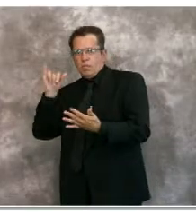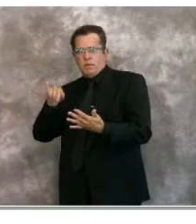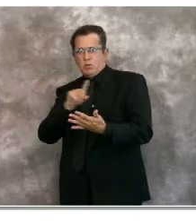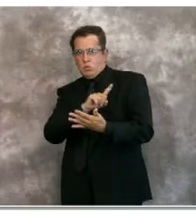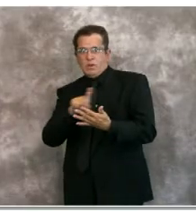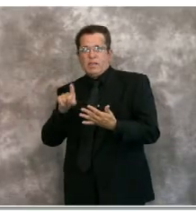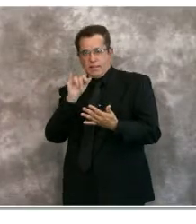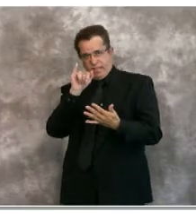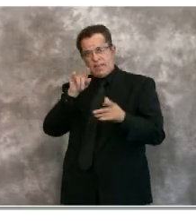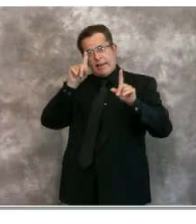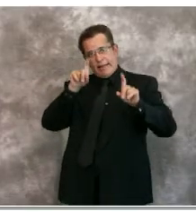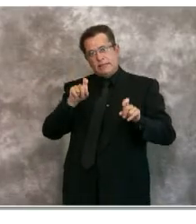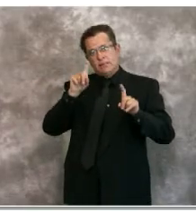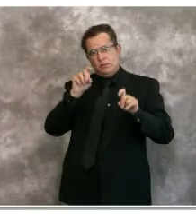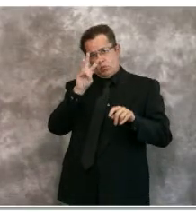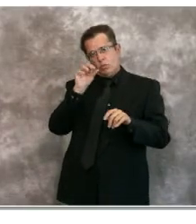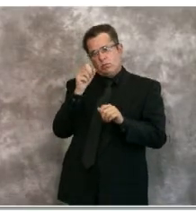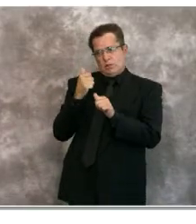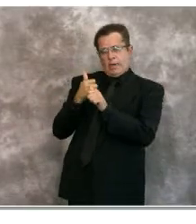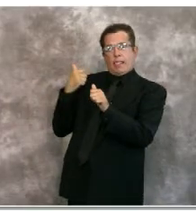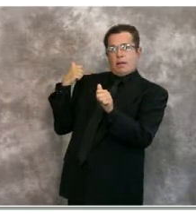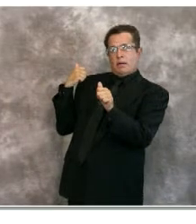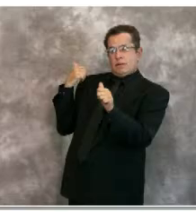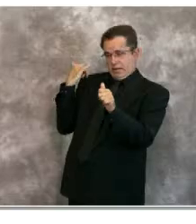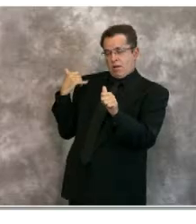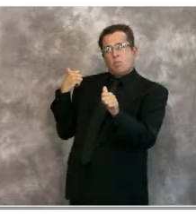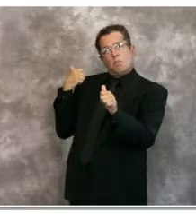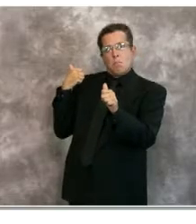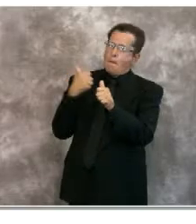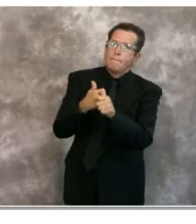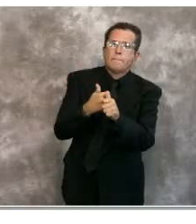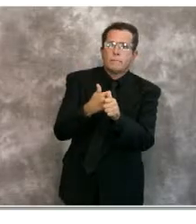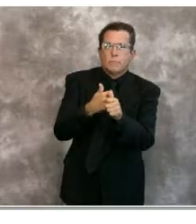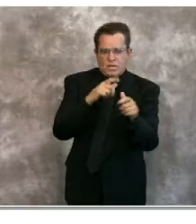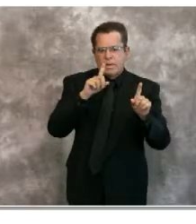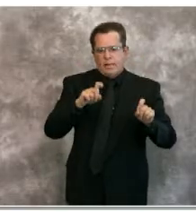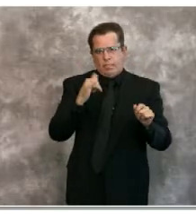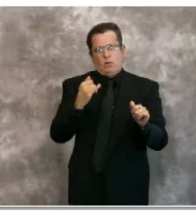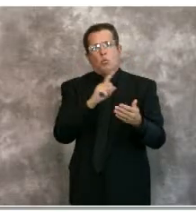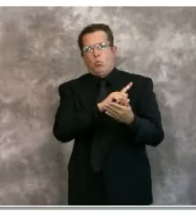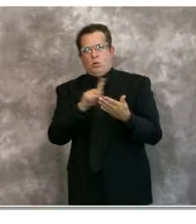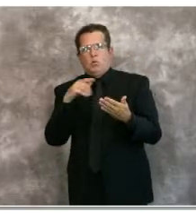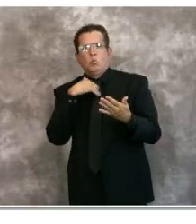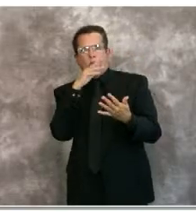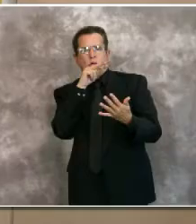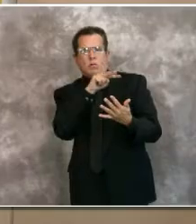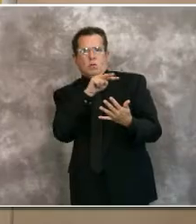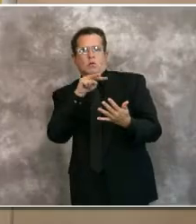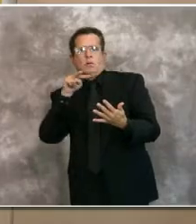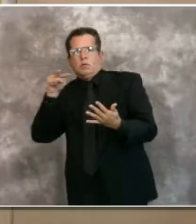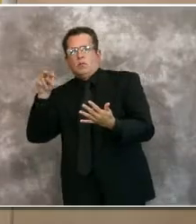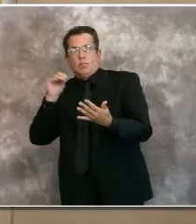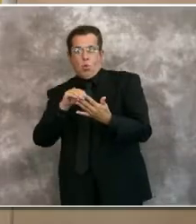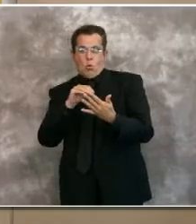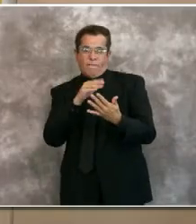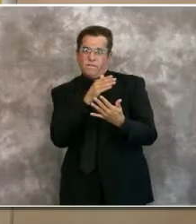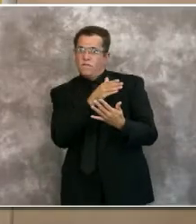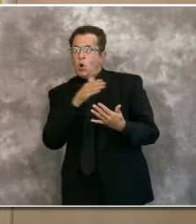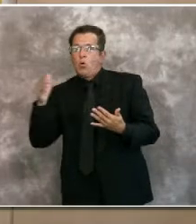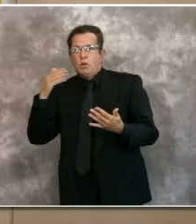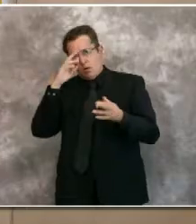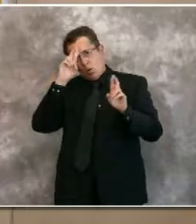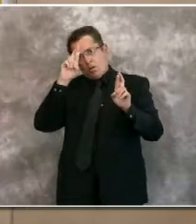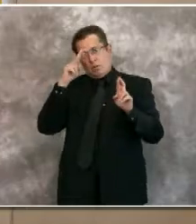that were delayed or they have been tested going forward, the hope is that we will see